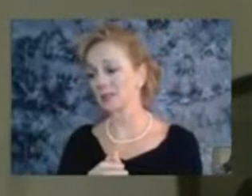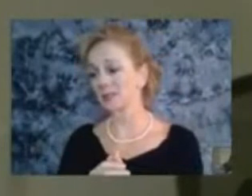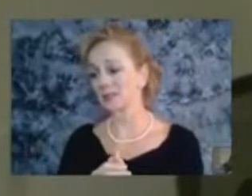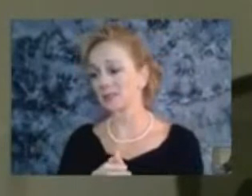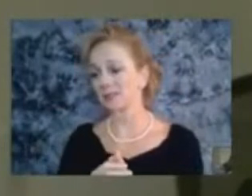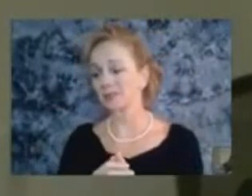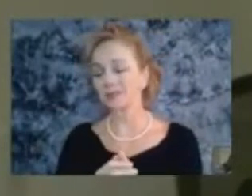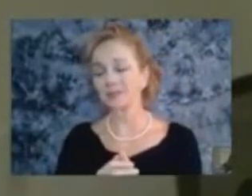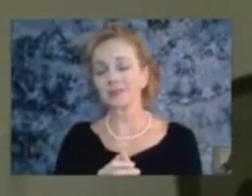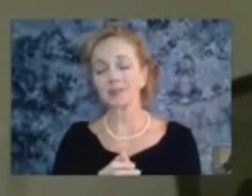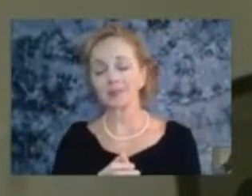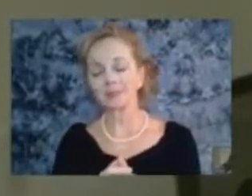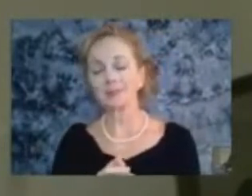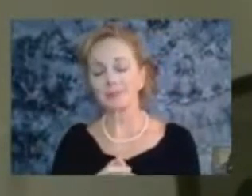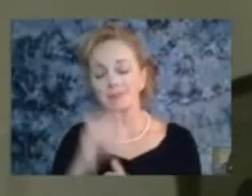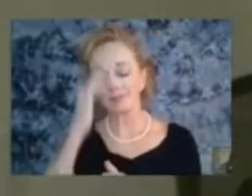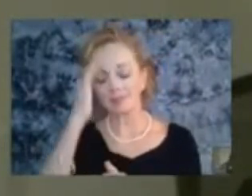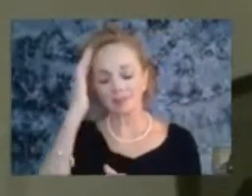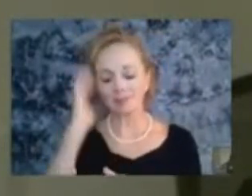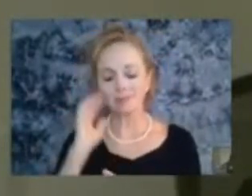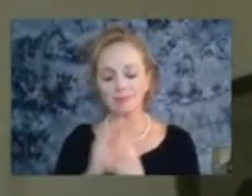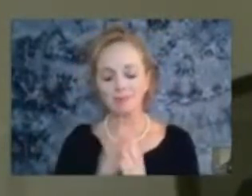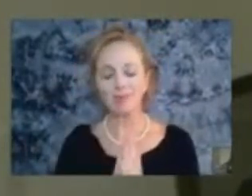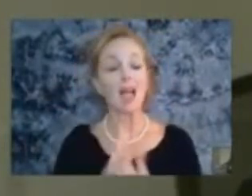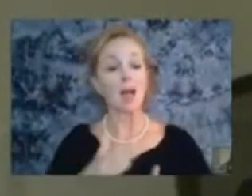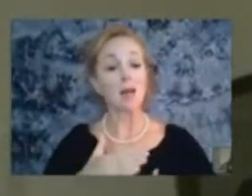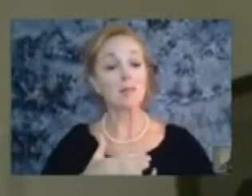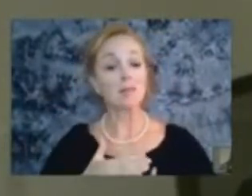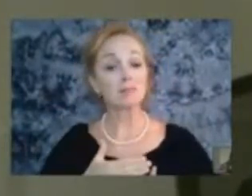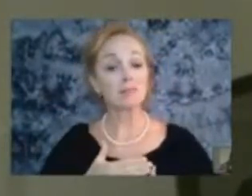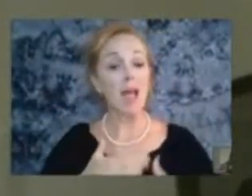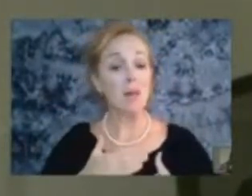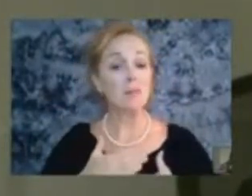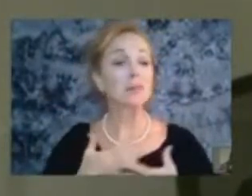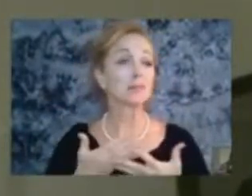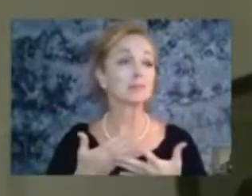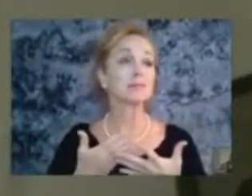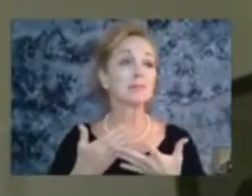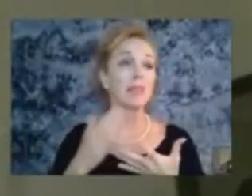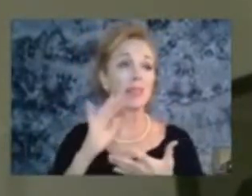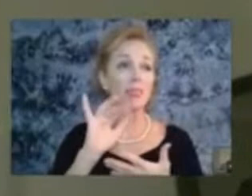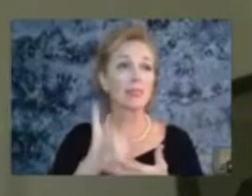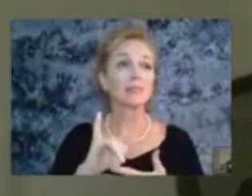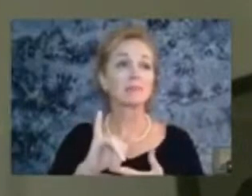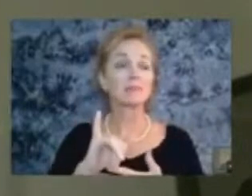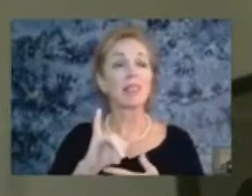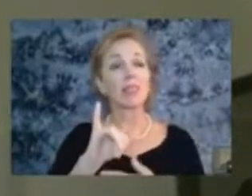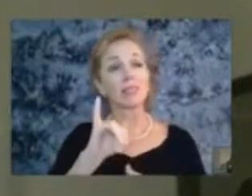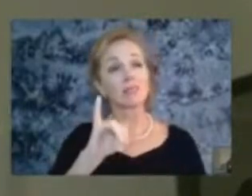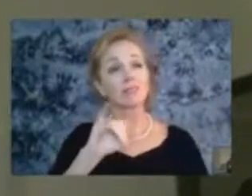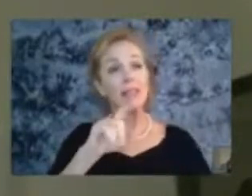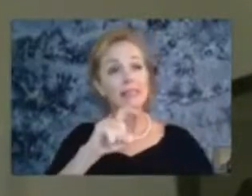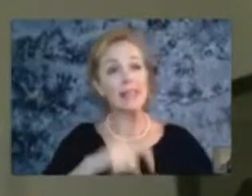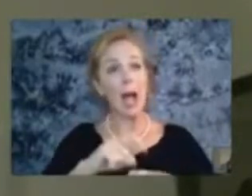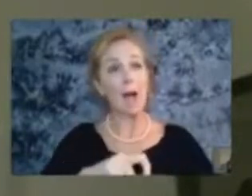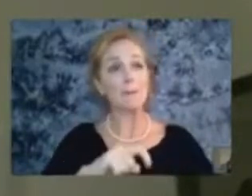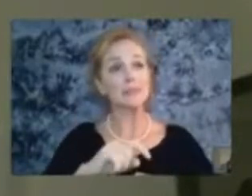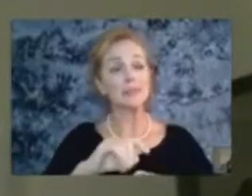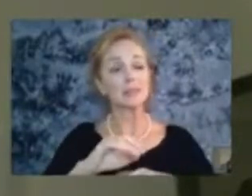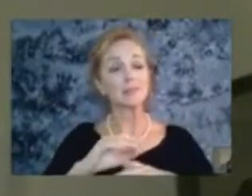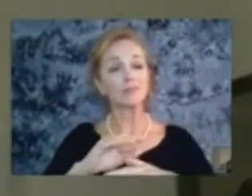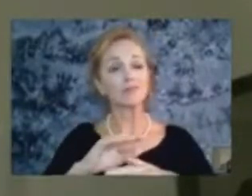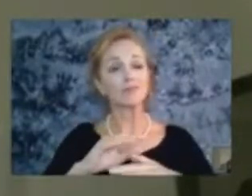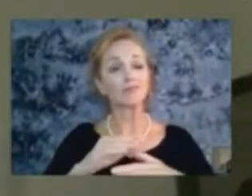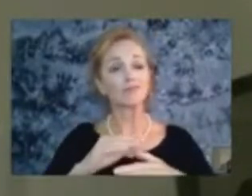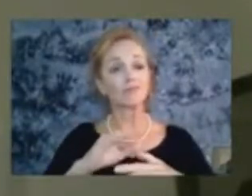I'm glad that the time is spaced out because we're on the right trajectories. We have been told tonight, I know